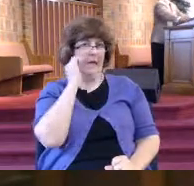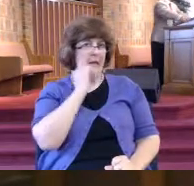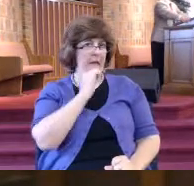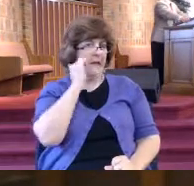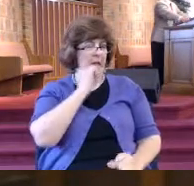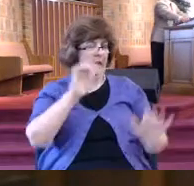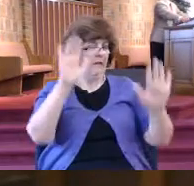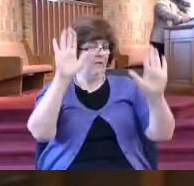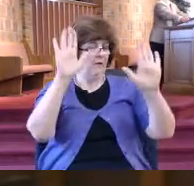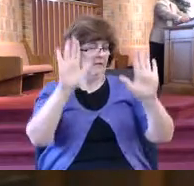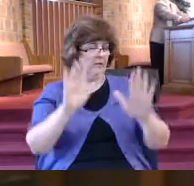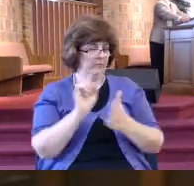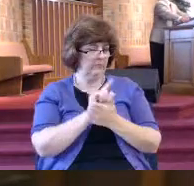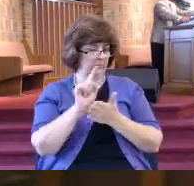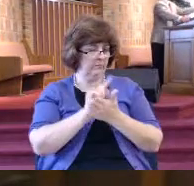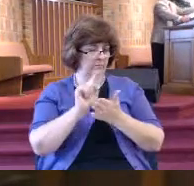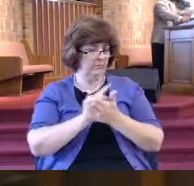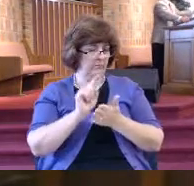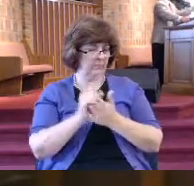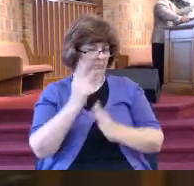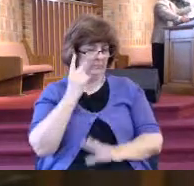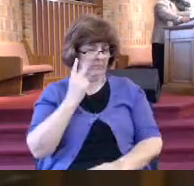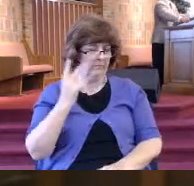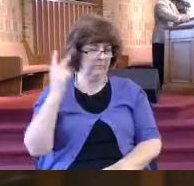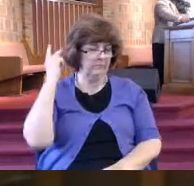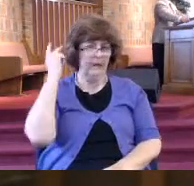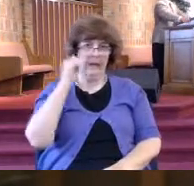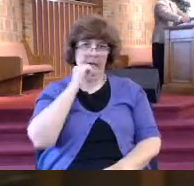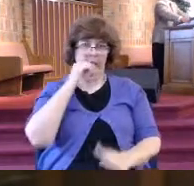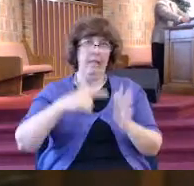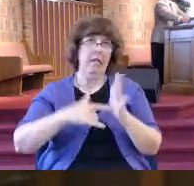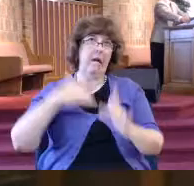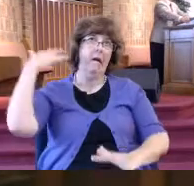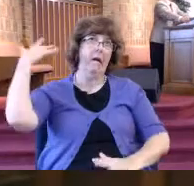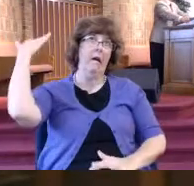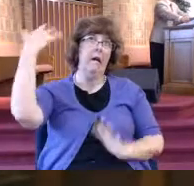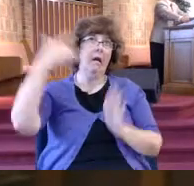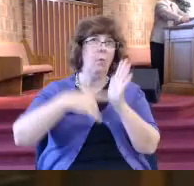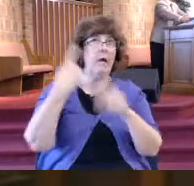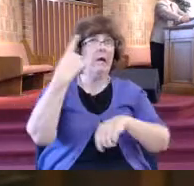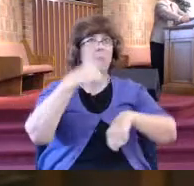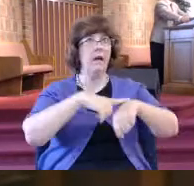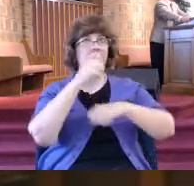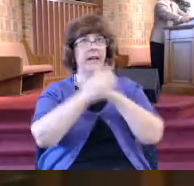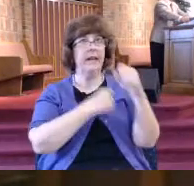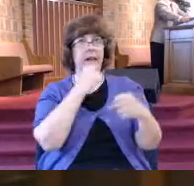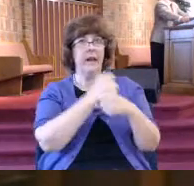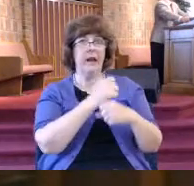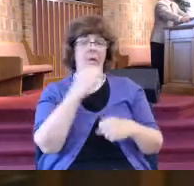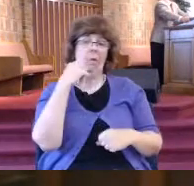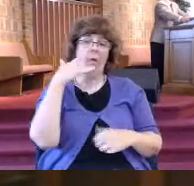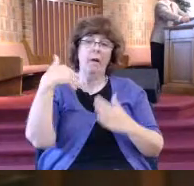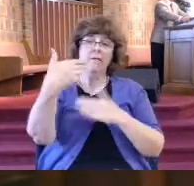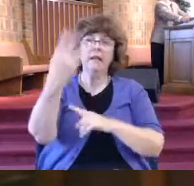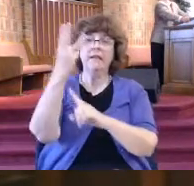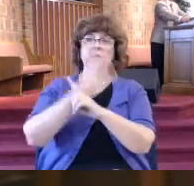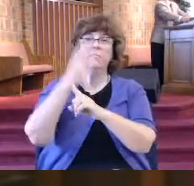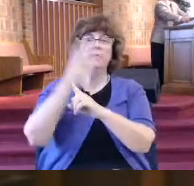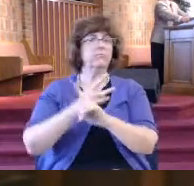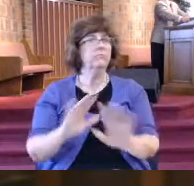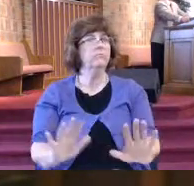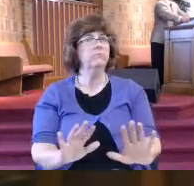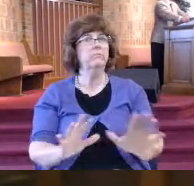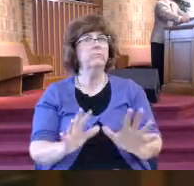Sunday because of that, not just once a year, 6 months or something like that, but every Sunday, as New Testament pattern is, to